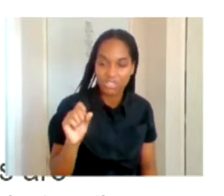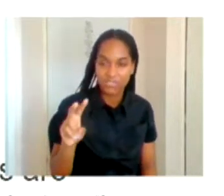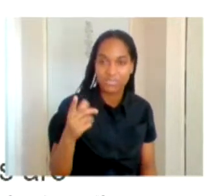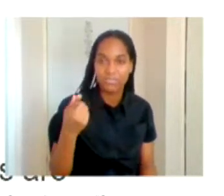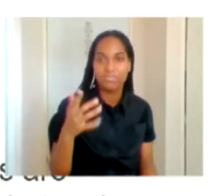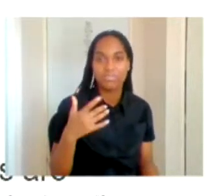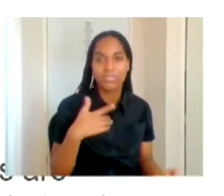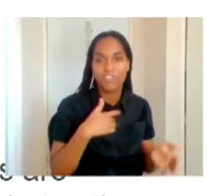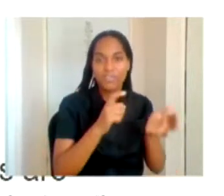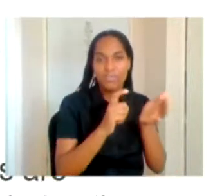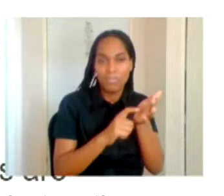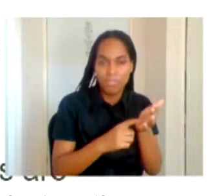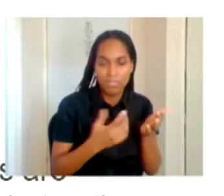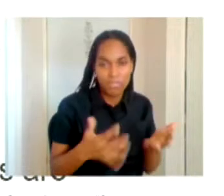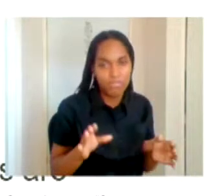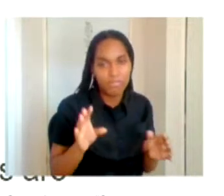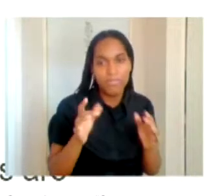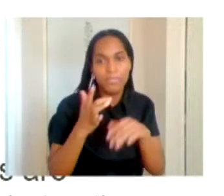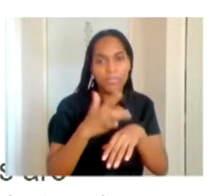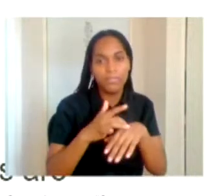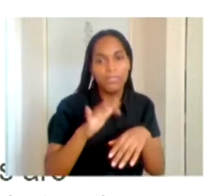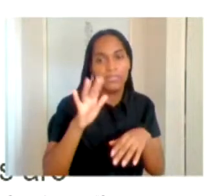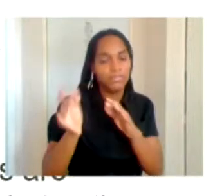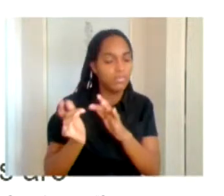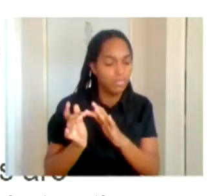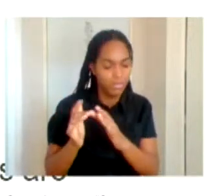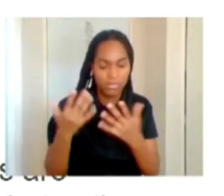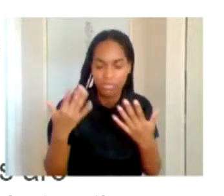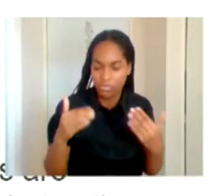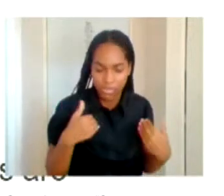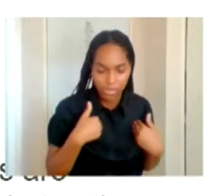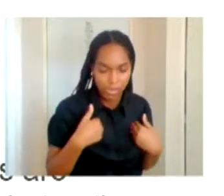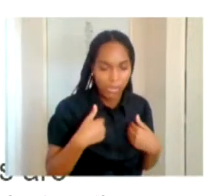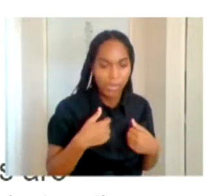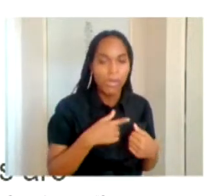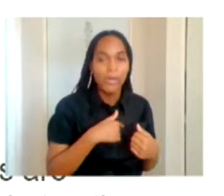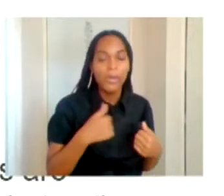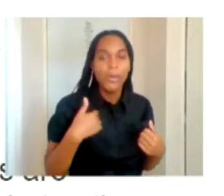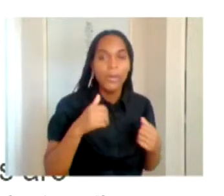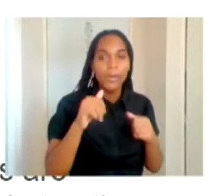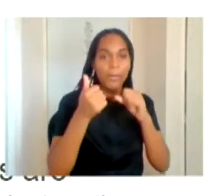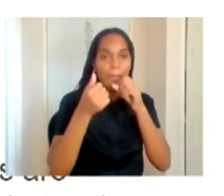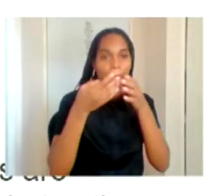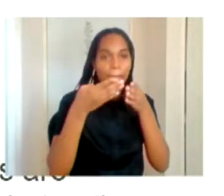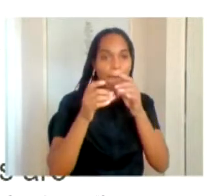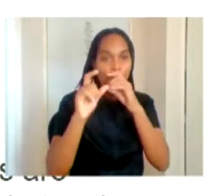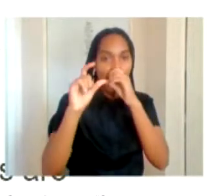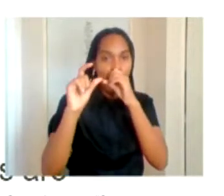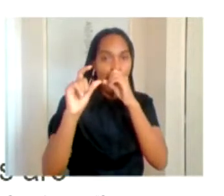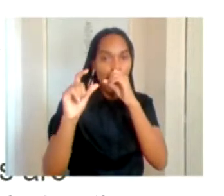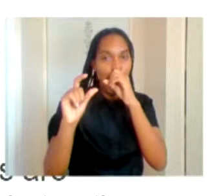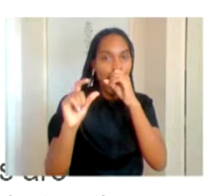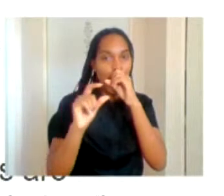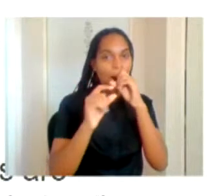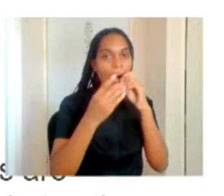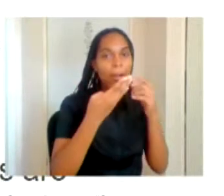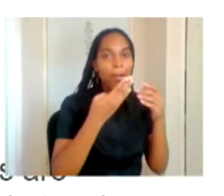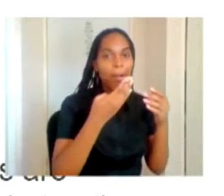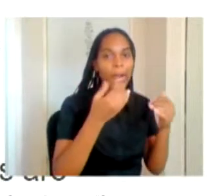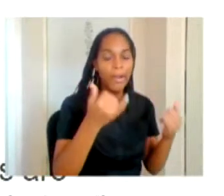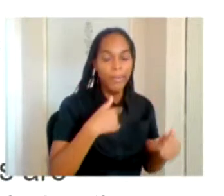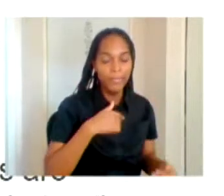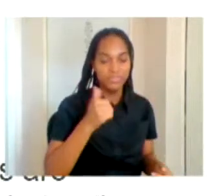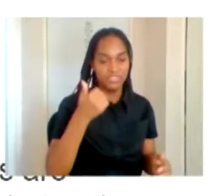things already available on their websites. And so we had, 10 boxes in the field. We had 1,000 boxes, we had 10,000 boxes.